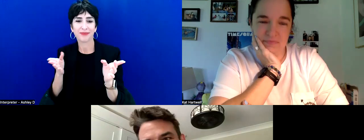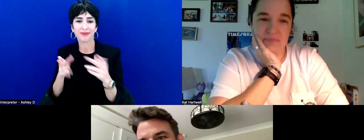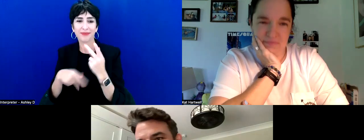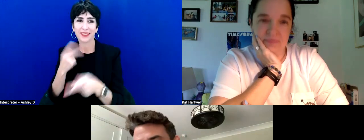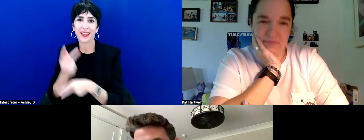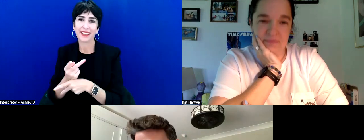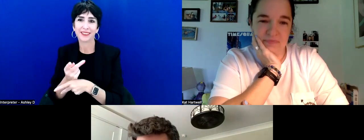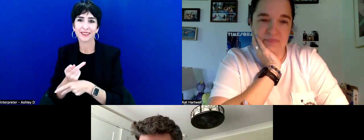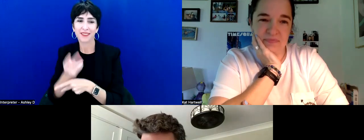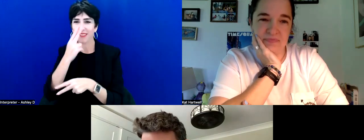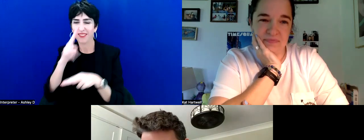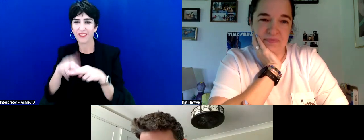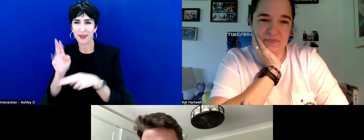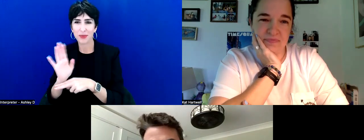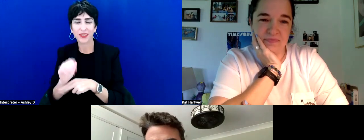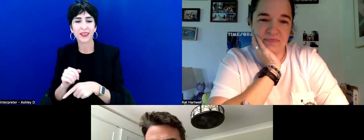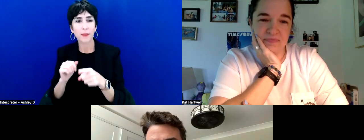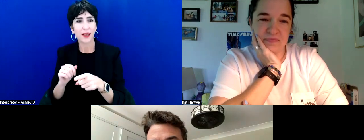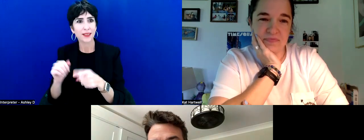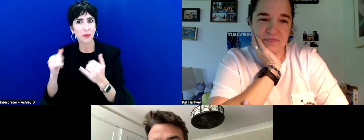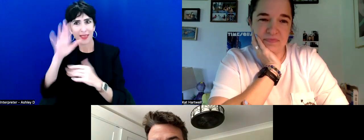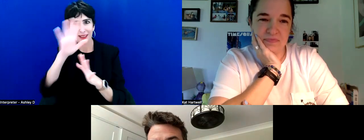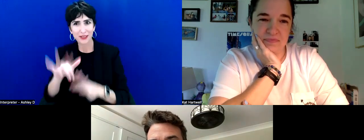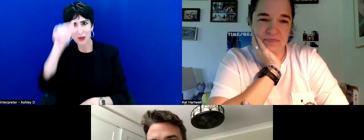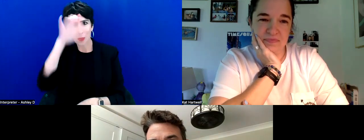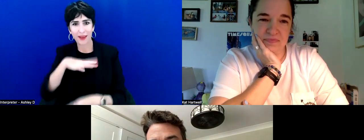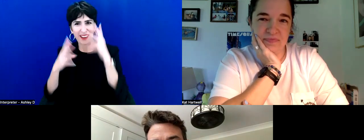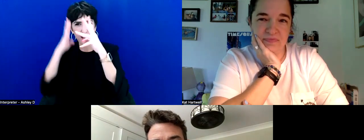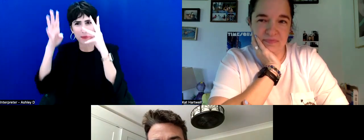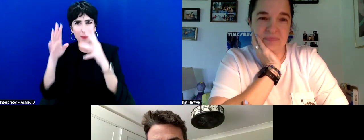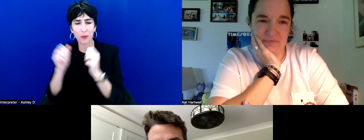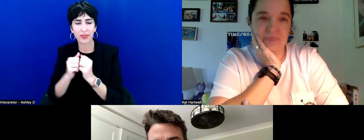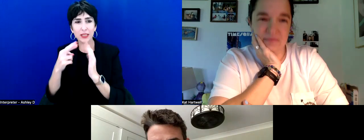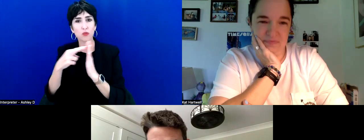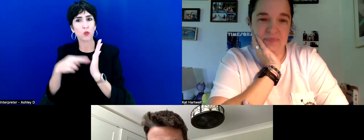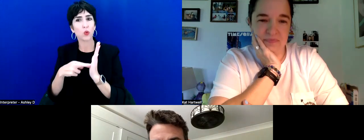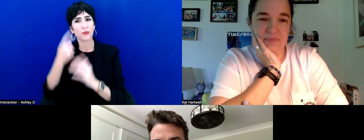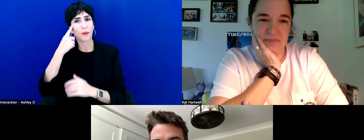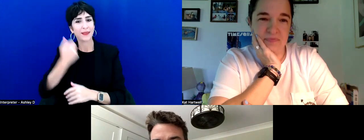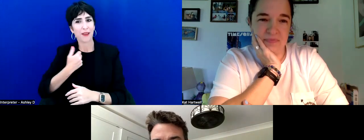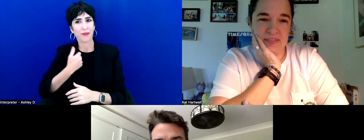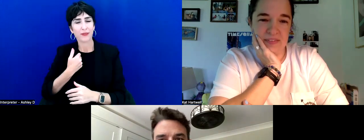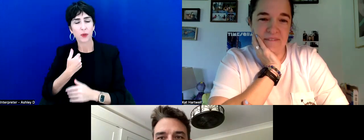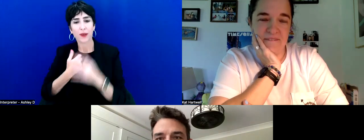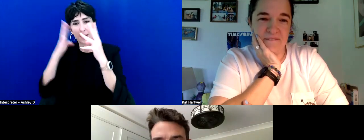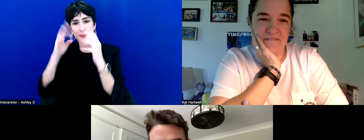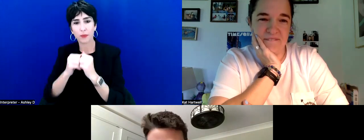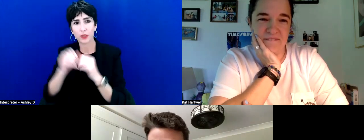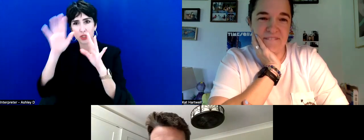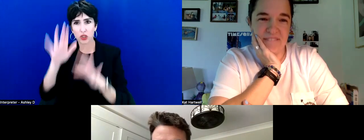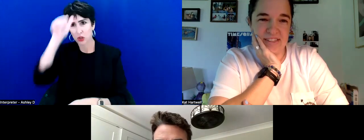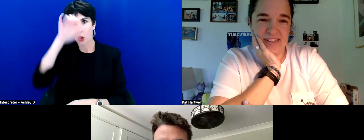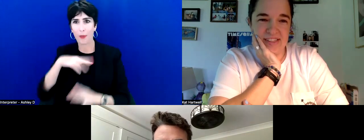more light and fun. But to play a snowman, I had to come up with all these rules. So I came up with snowman